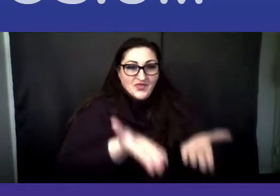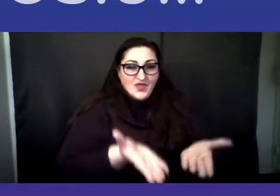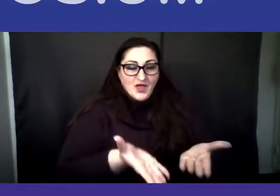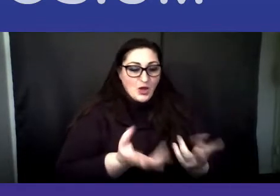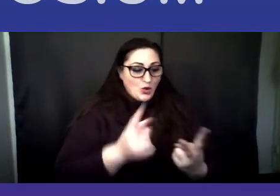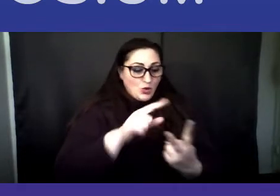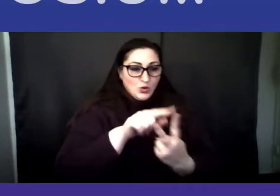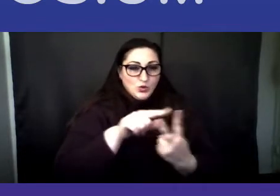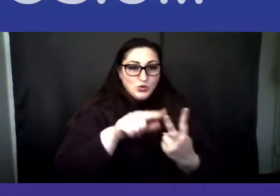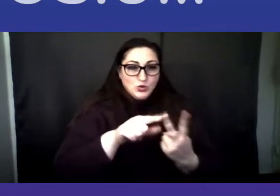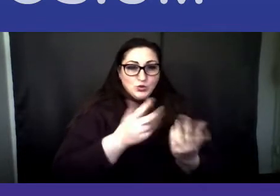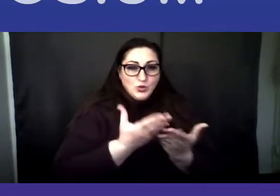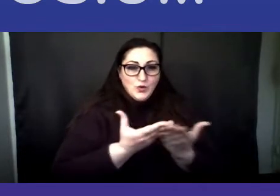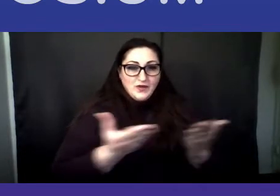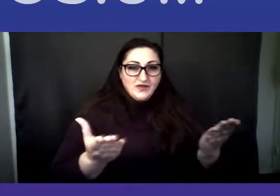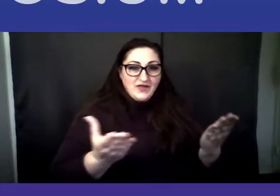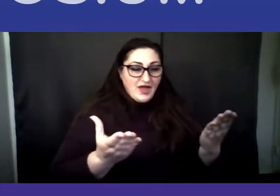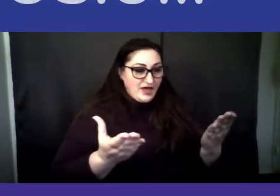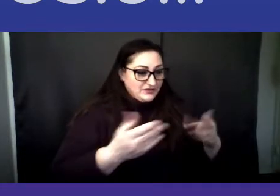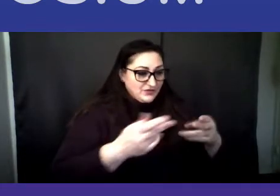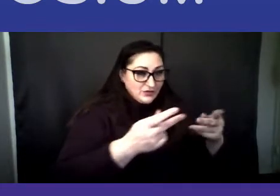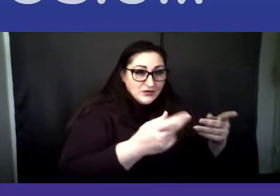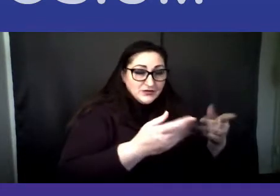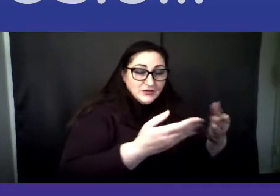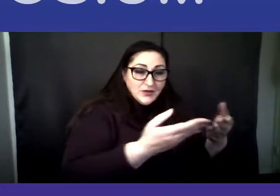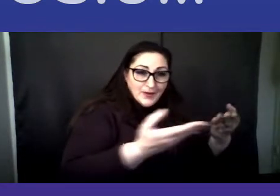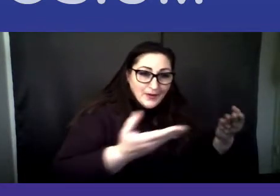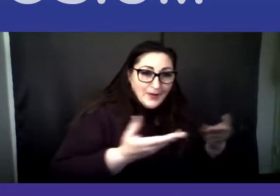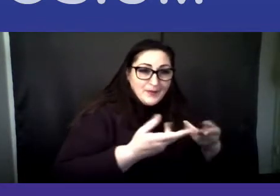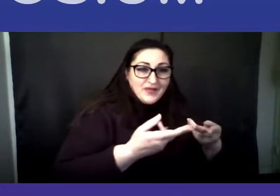place with a democratic culture,